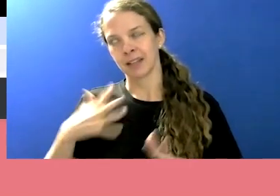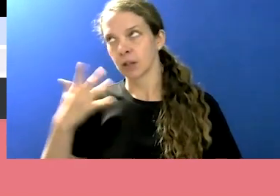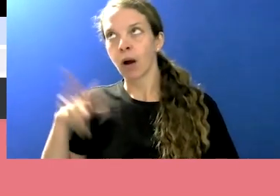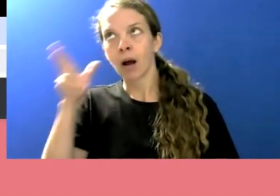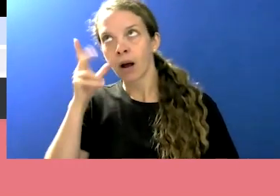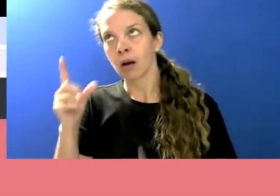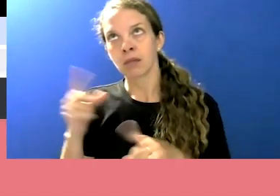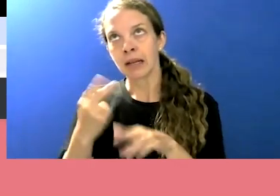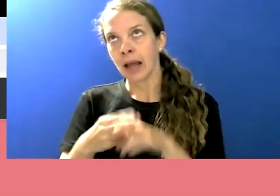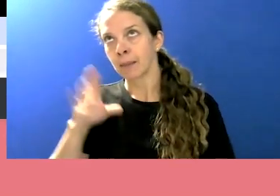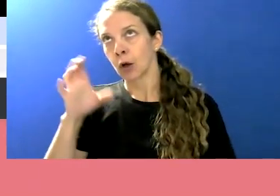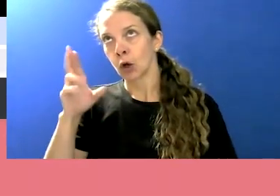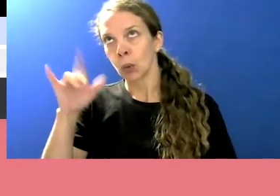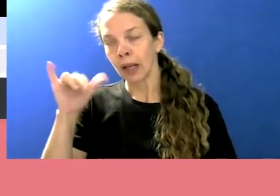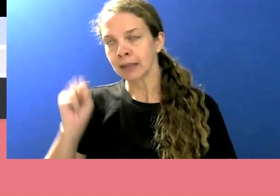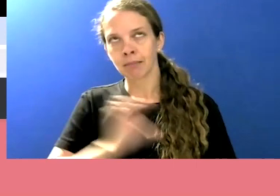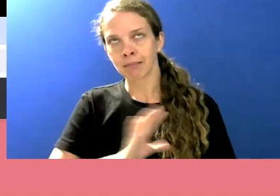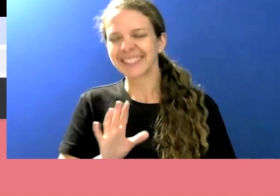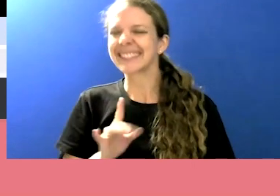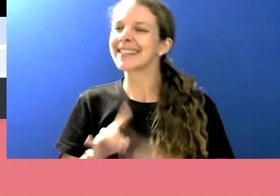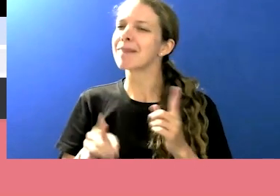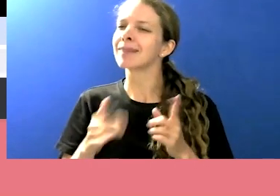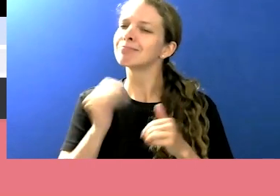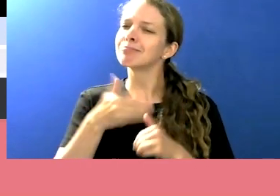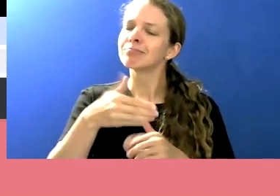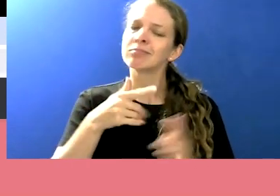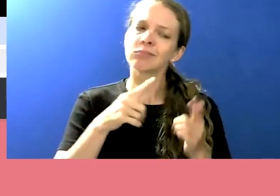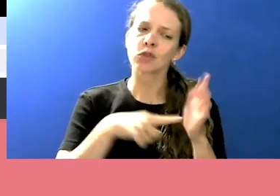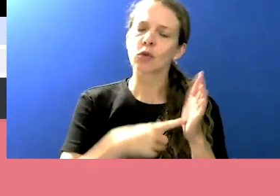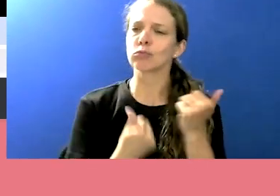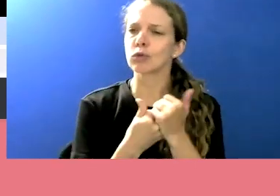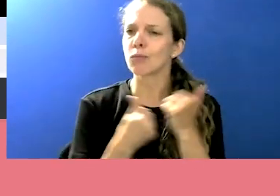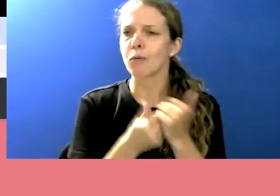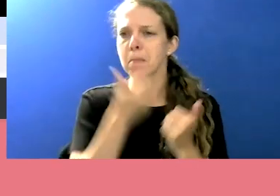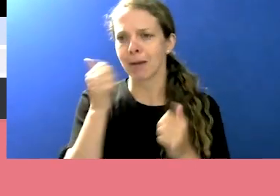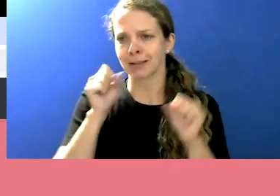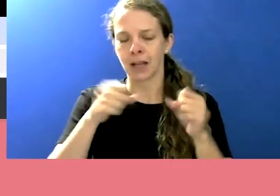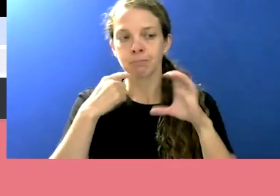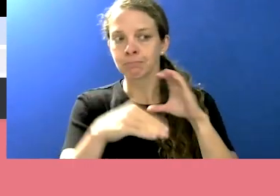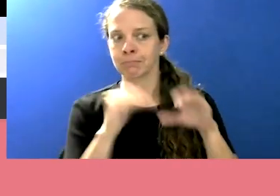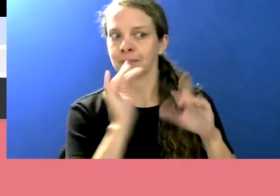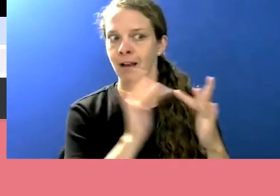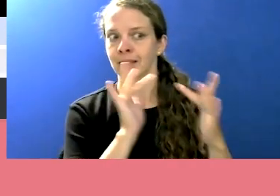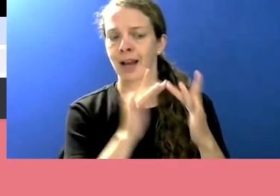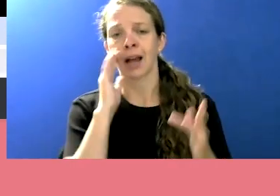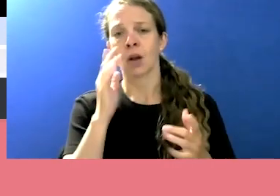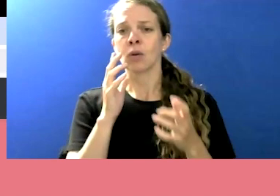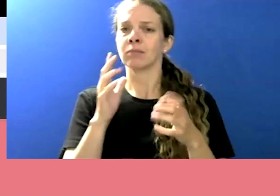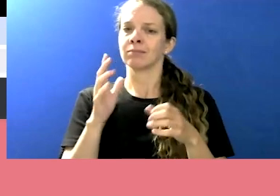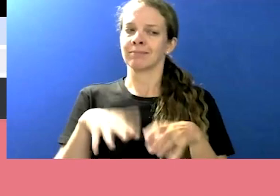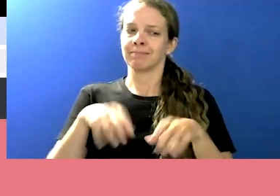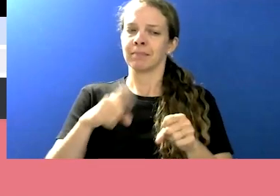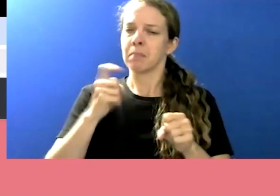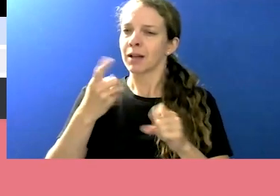the name Chris. But it's just for us to show them support as best as we can. I know that it takes up to a community to help one